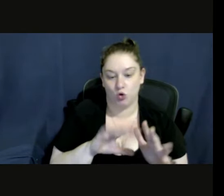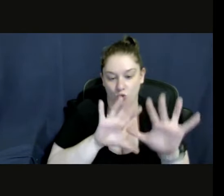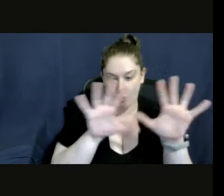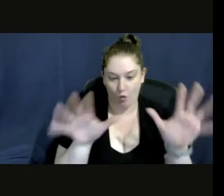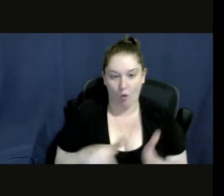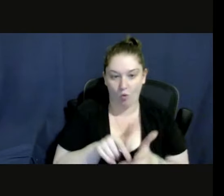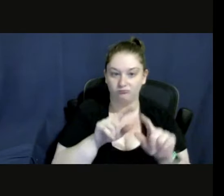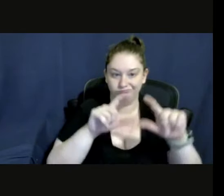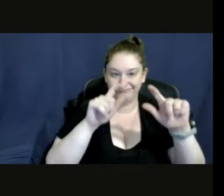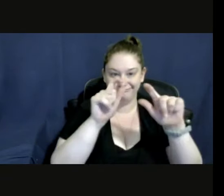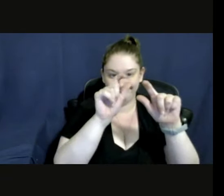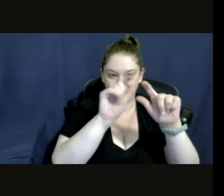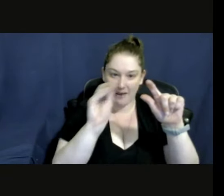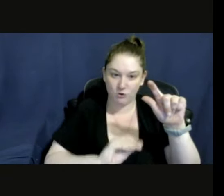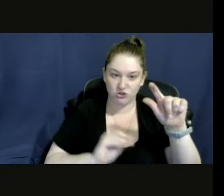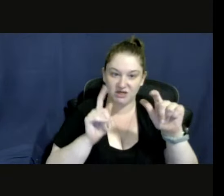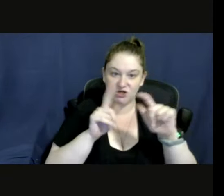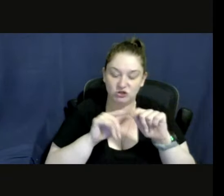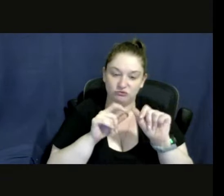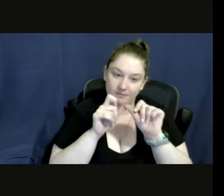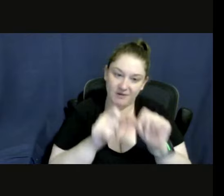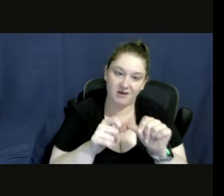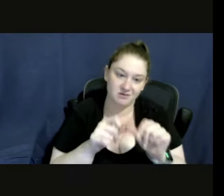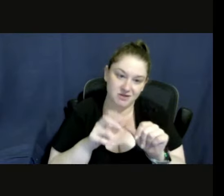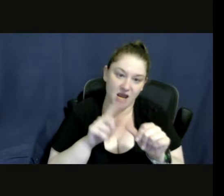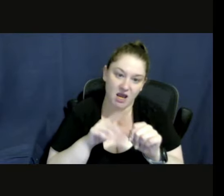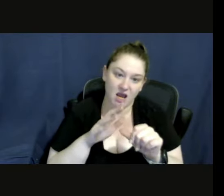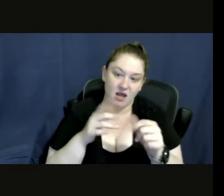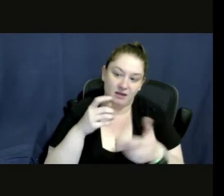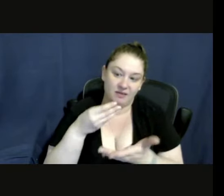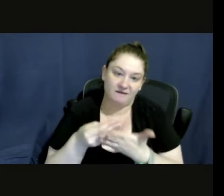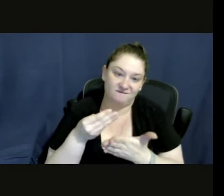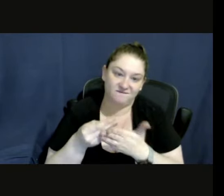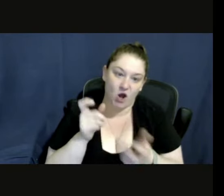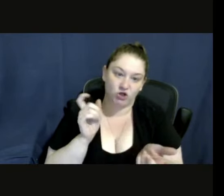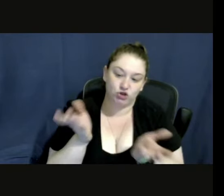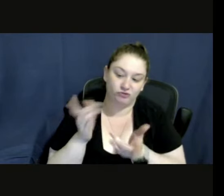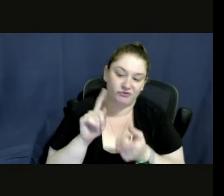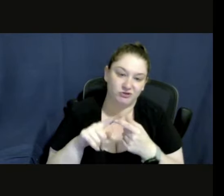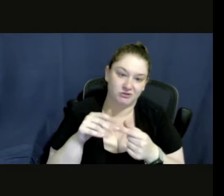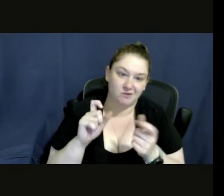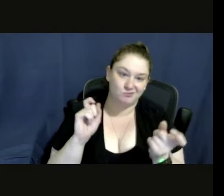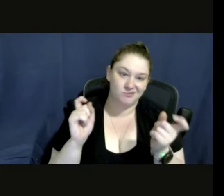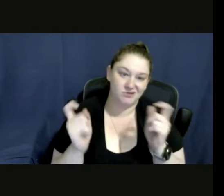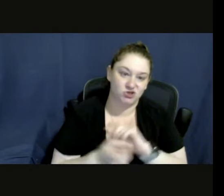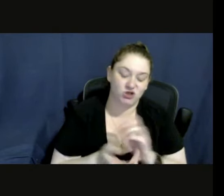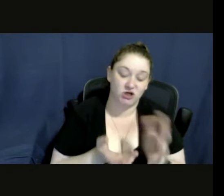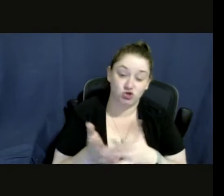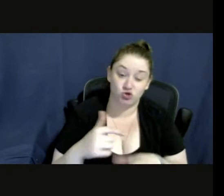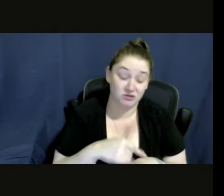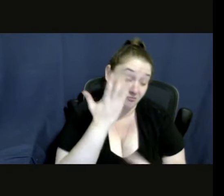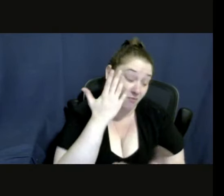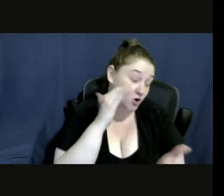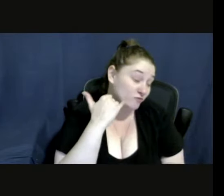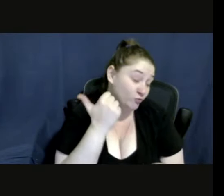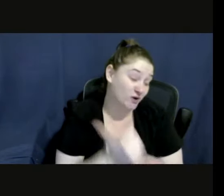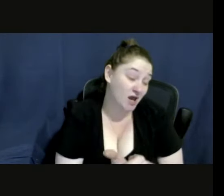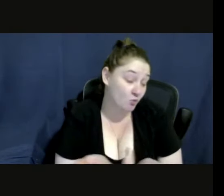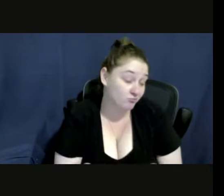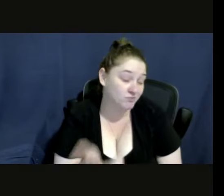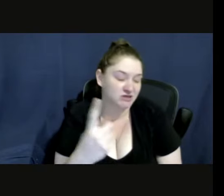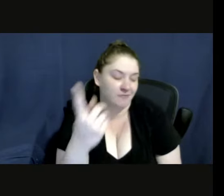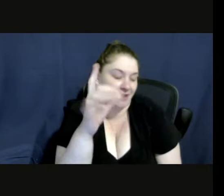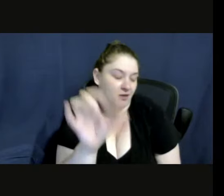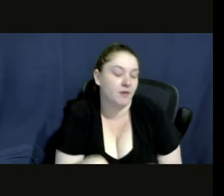to maintain general fund services and how that's changed over time. So I don't know if that would be helpful, just something like